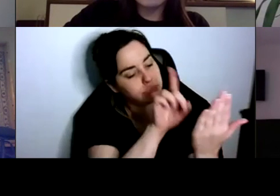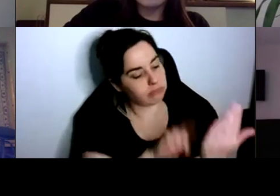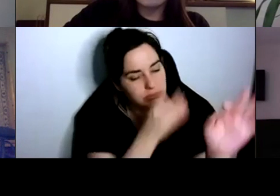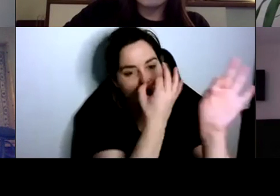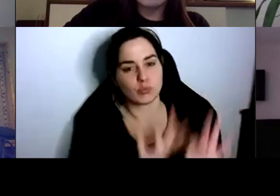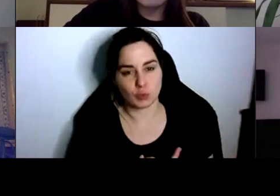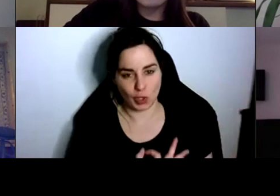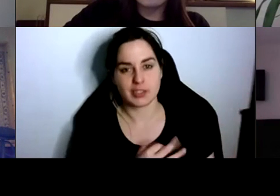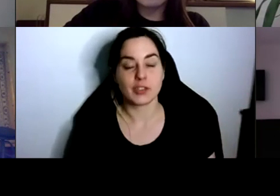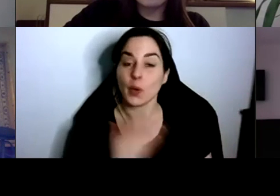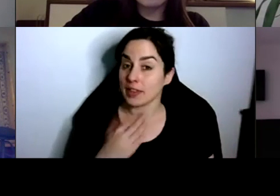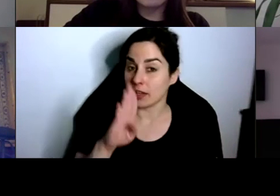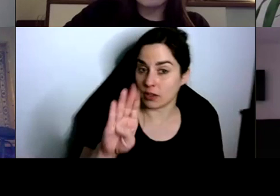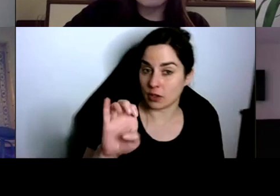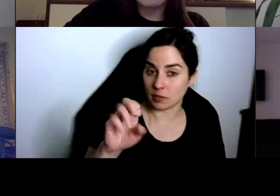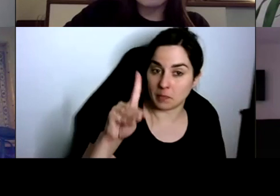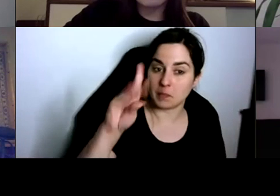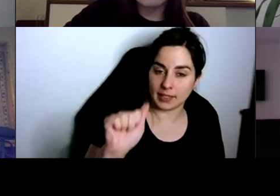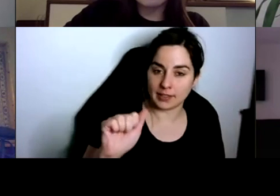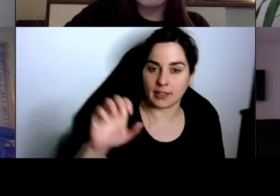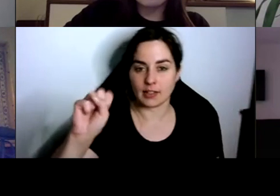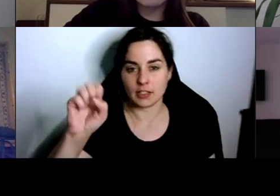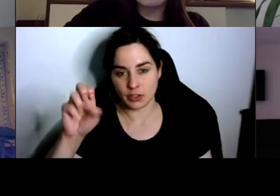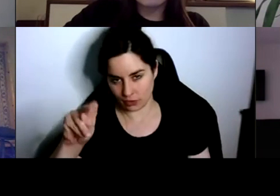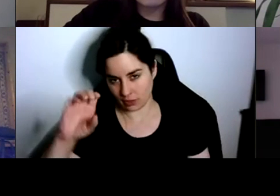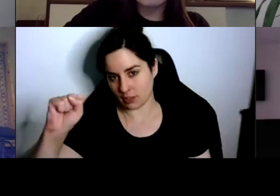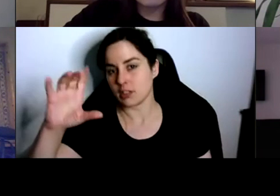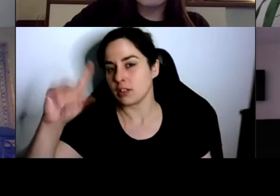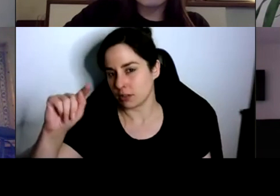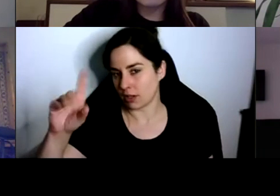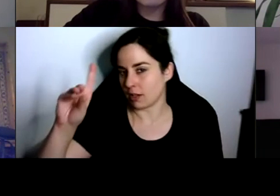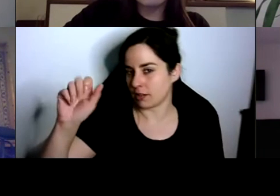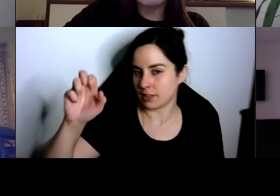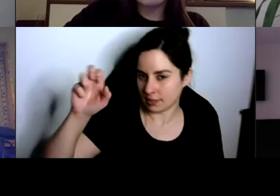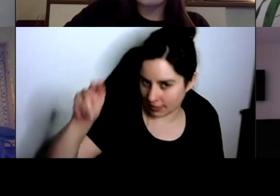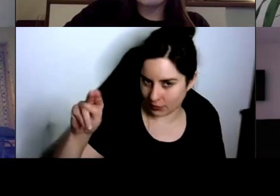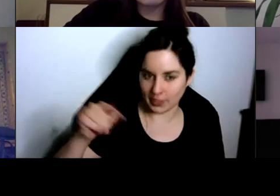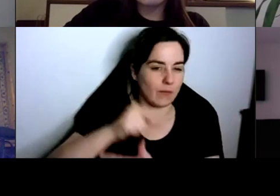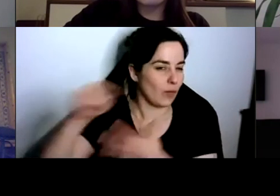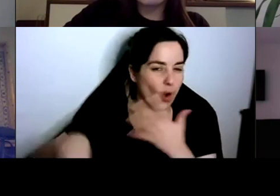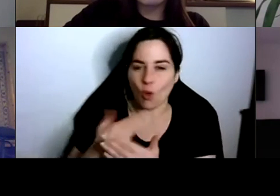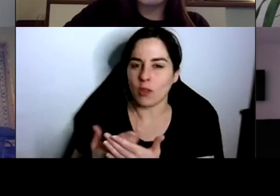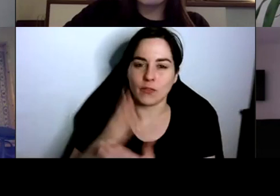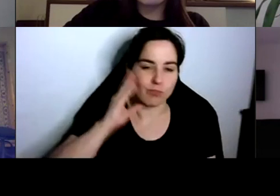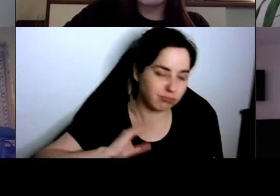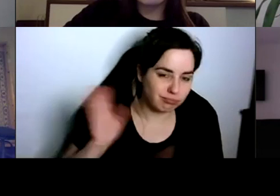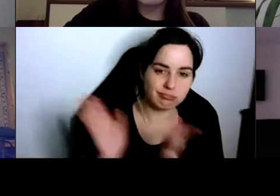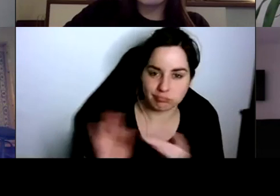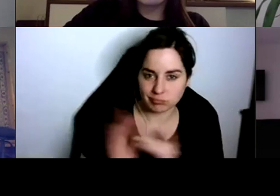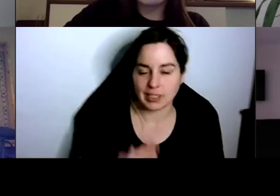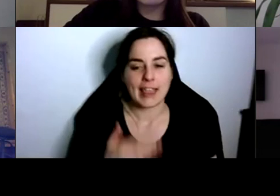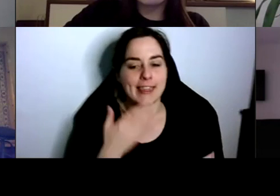you, Belinda, Sean, Scott, and Darian for today's conversation and all your wonderful insights and stories. Thank you to Carmelle and